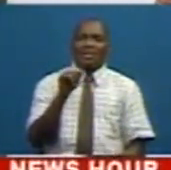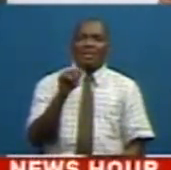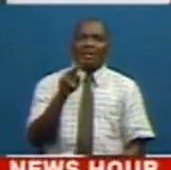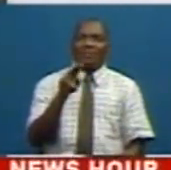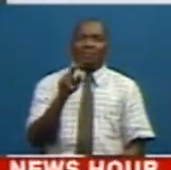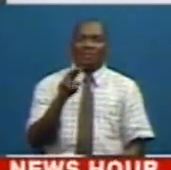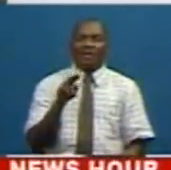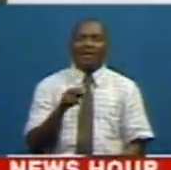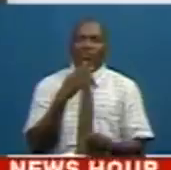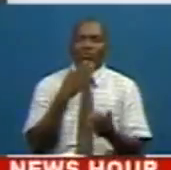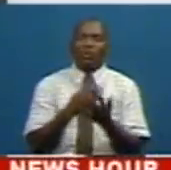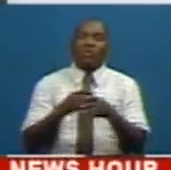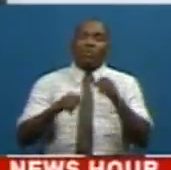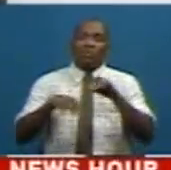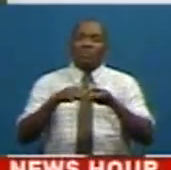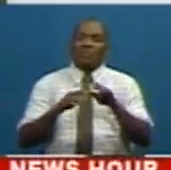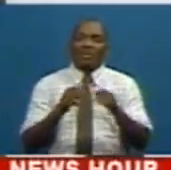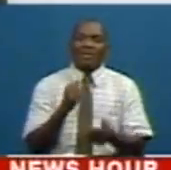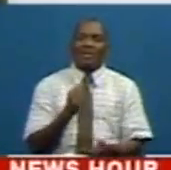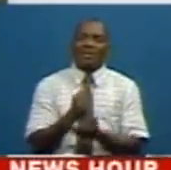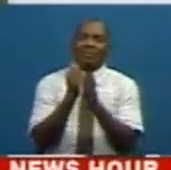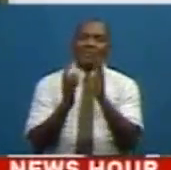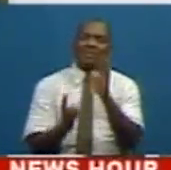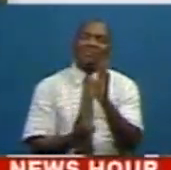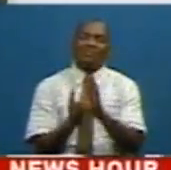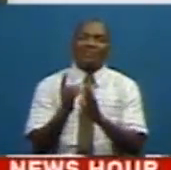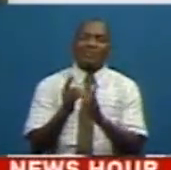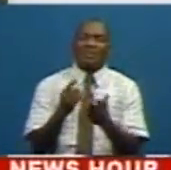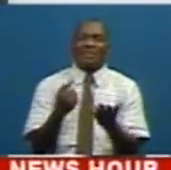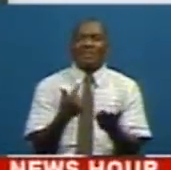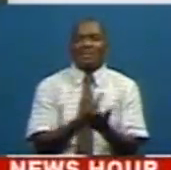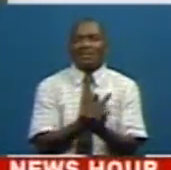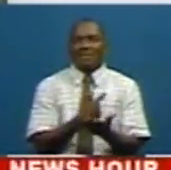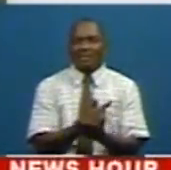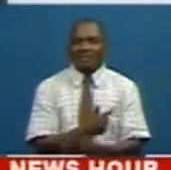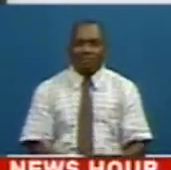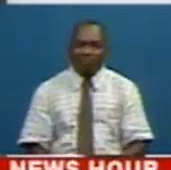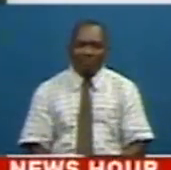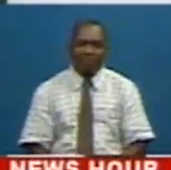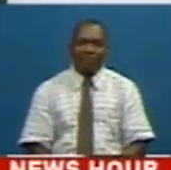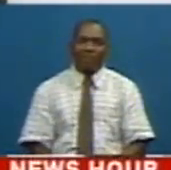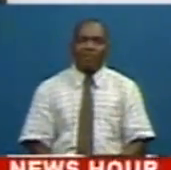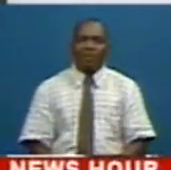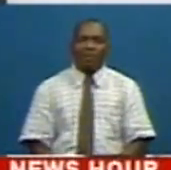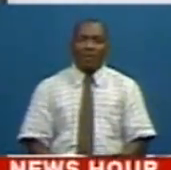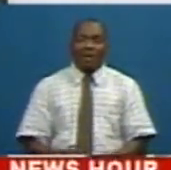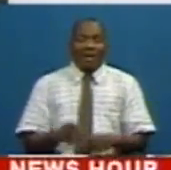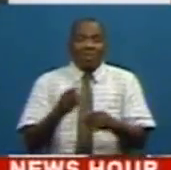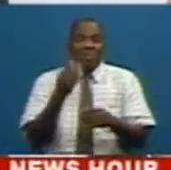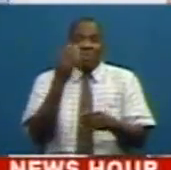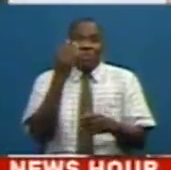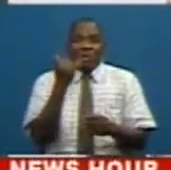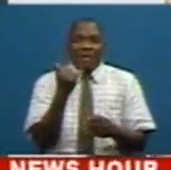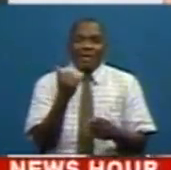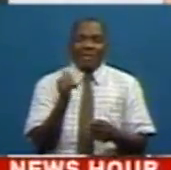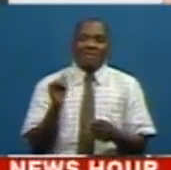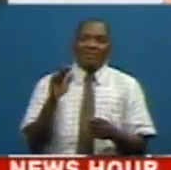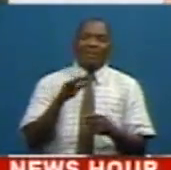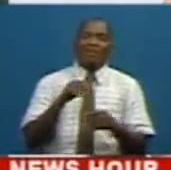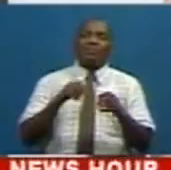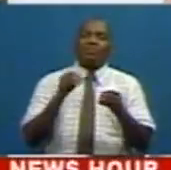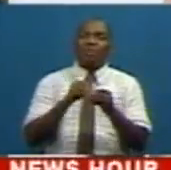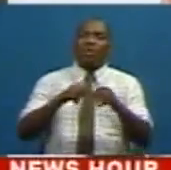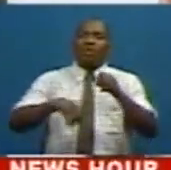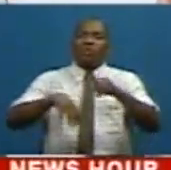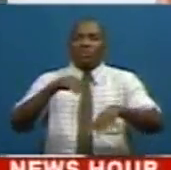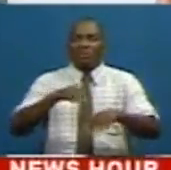Unilever to the development of our country by the contribution